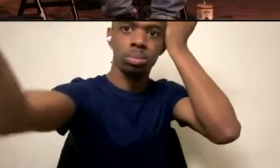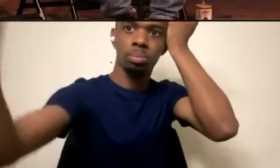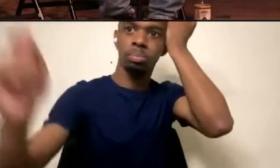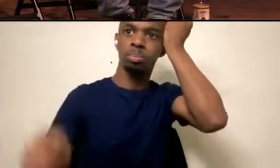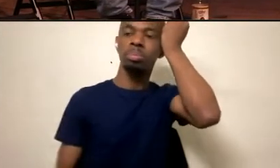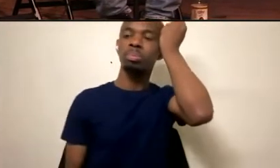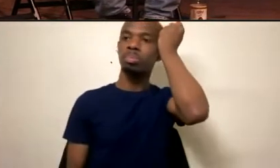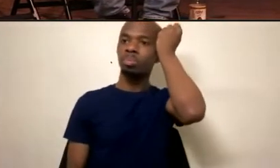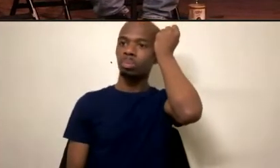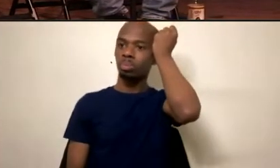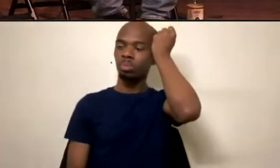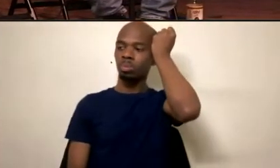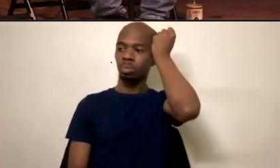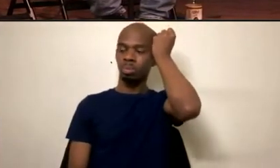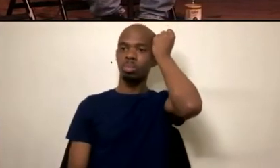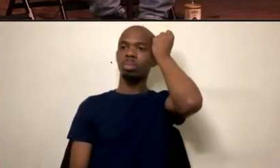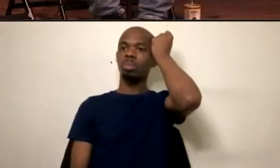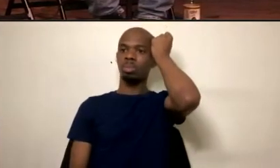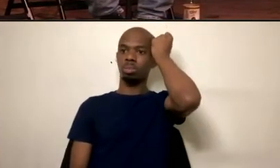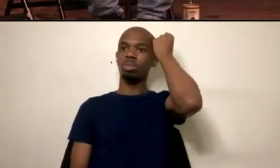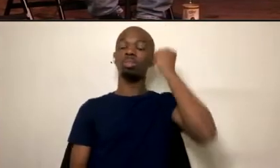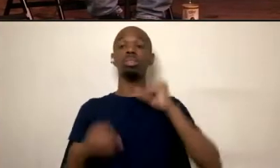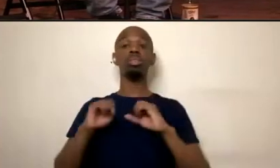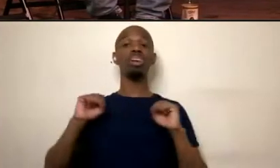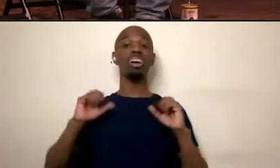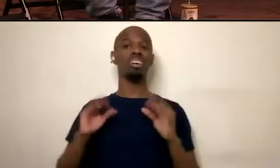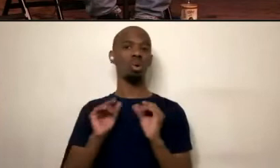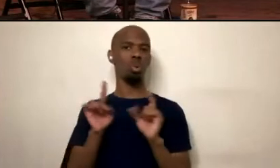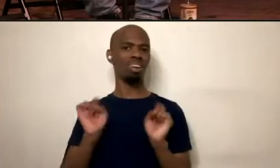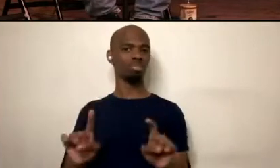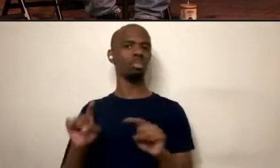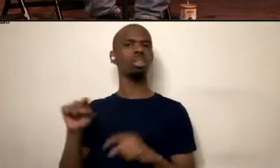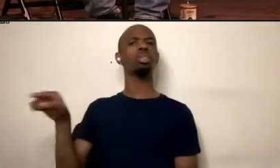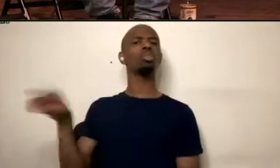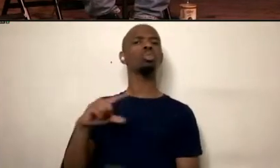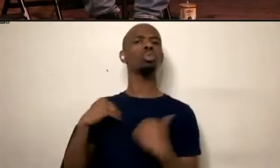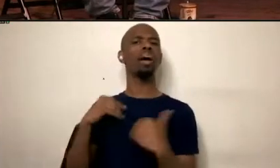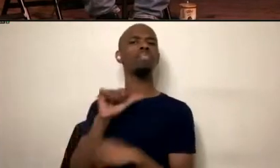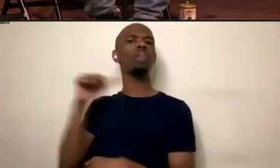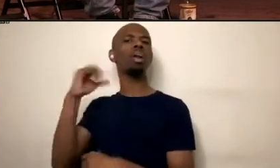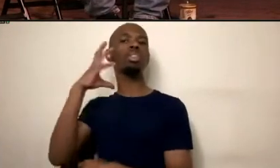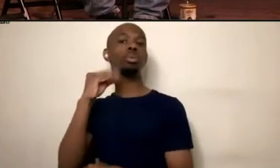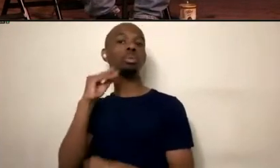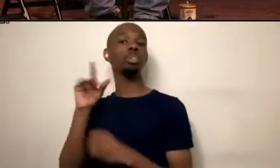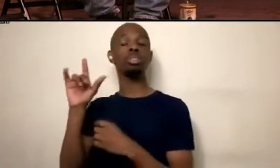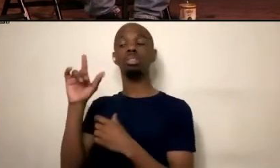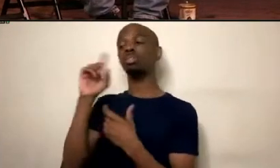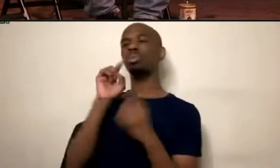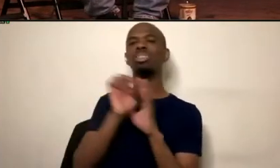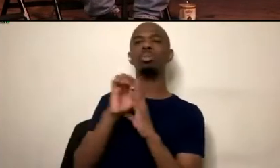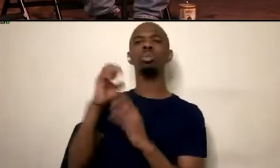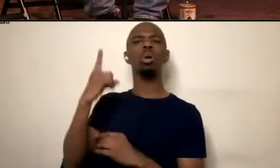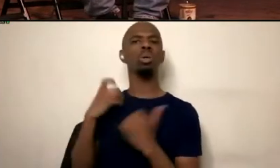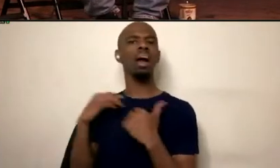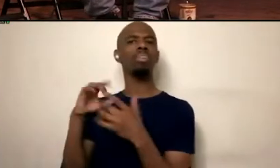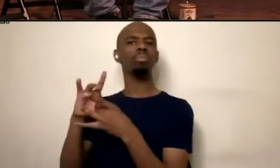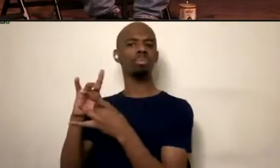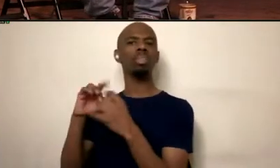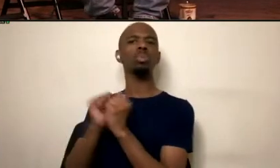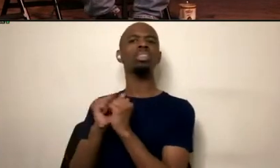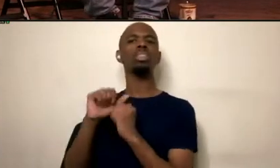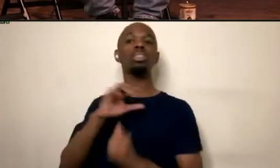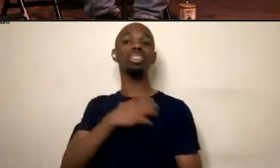so do you have other experiences like the one you had, like this relationship with the sheriff, or, you know, in your travels, and are